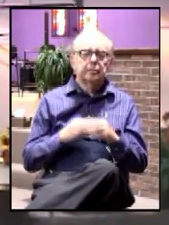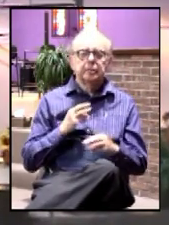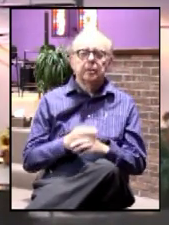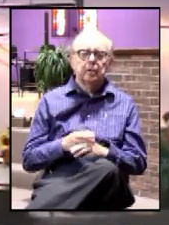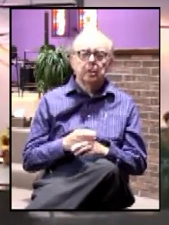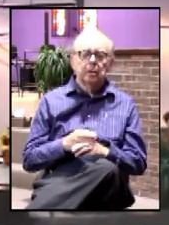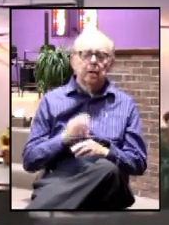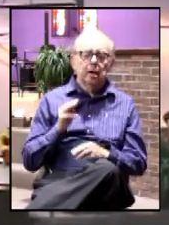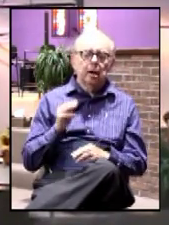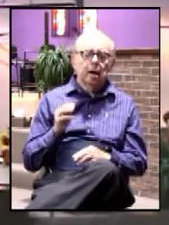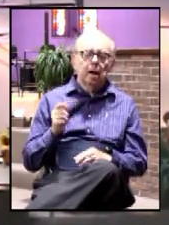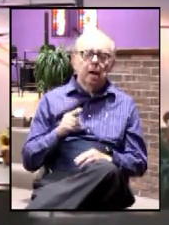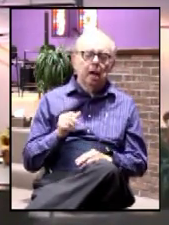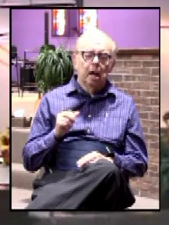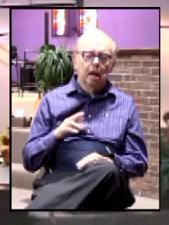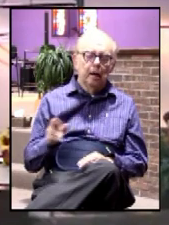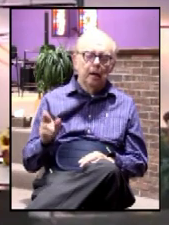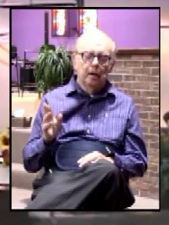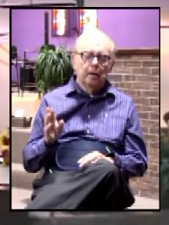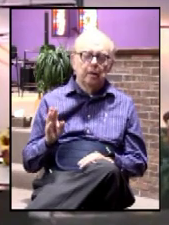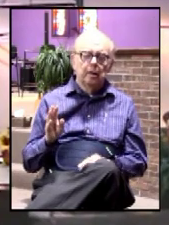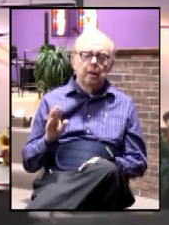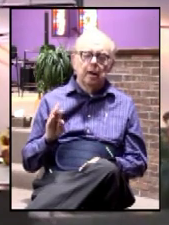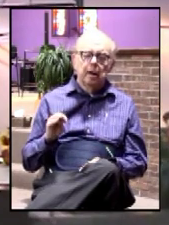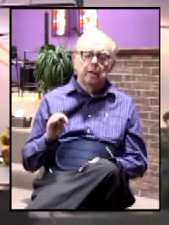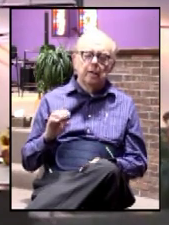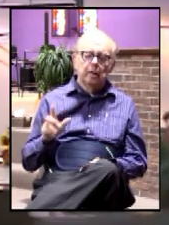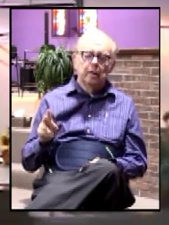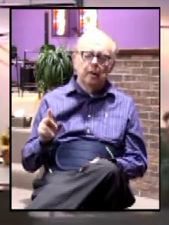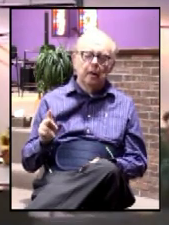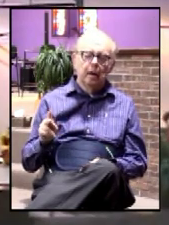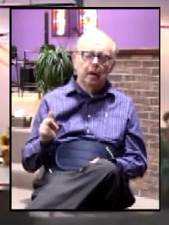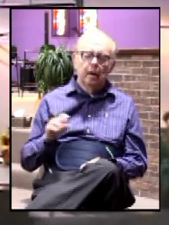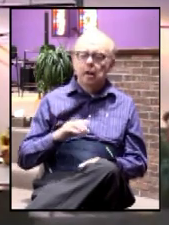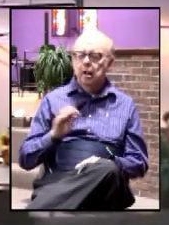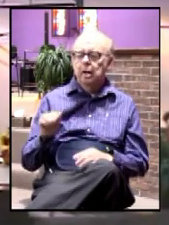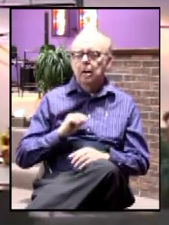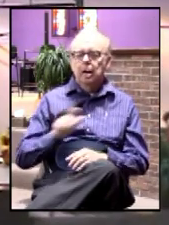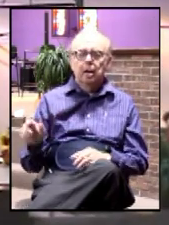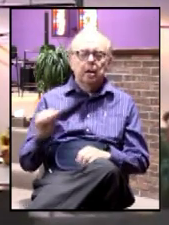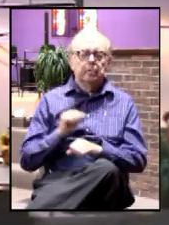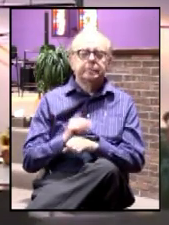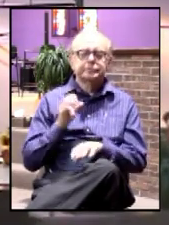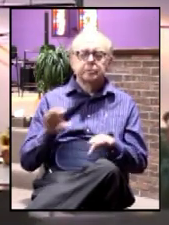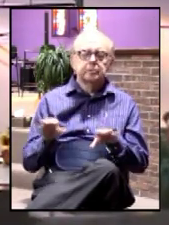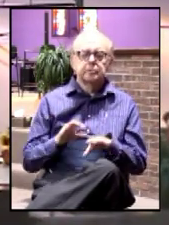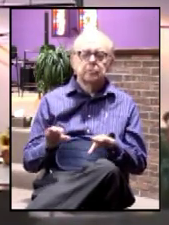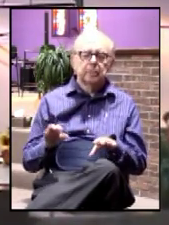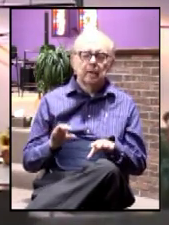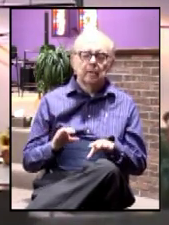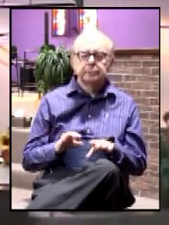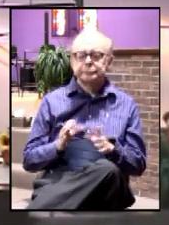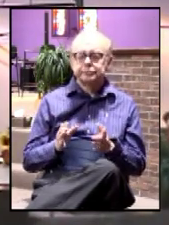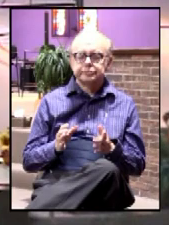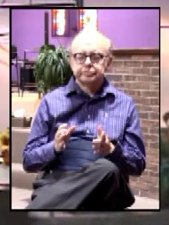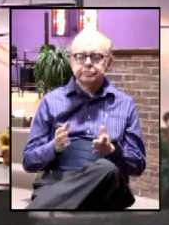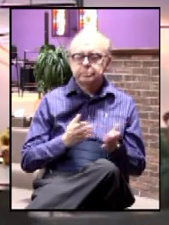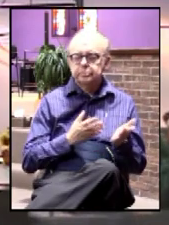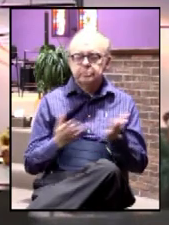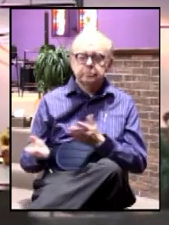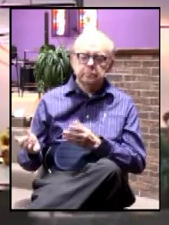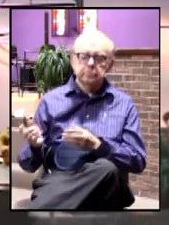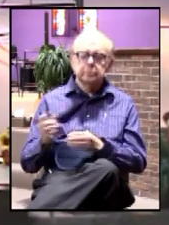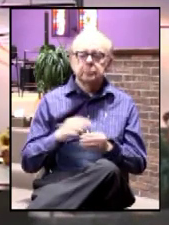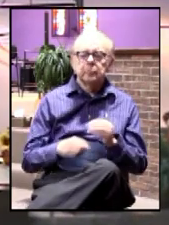world. Mozart in his music, Martin Luther King Jr. in all of his work that he did in